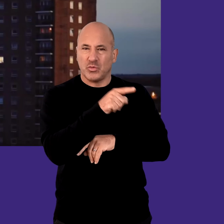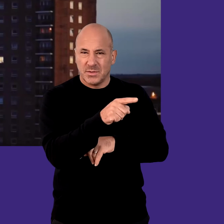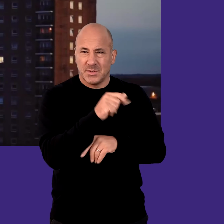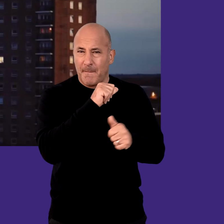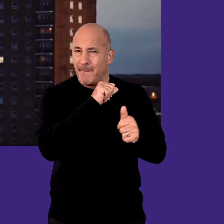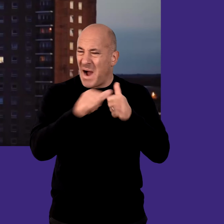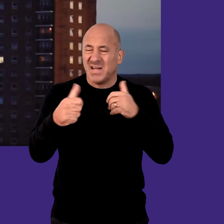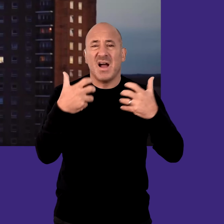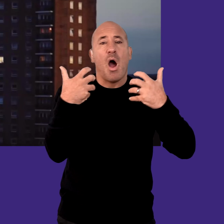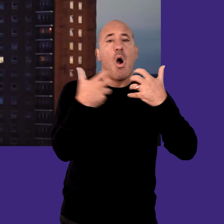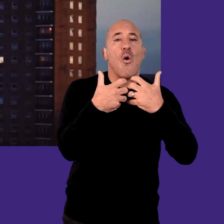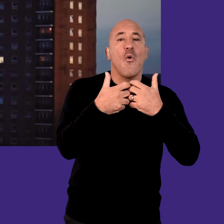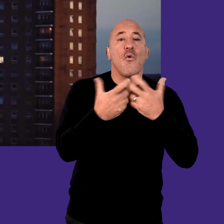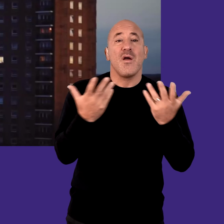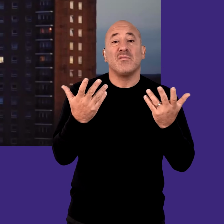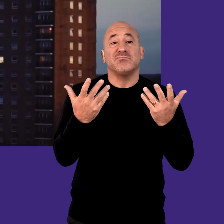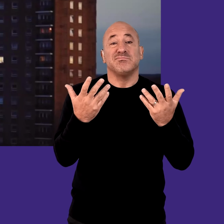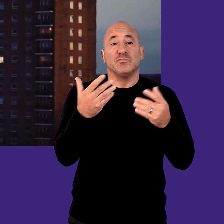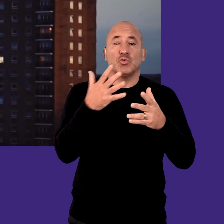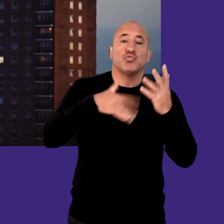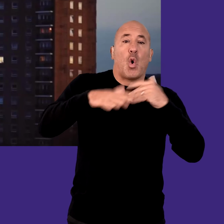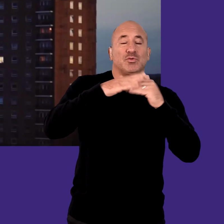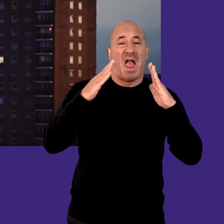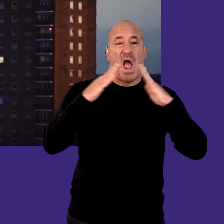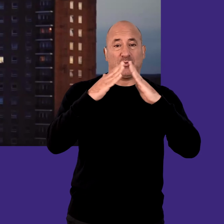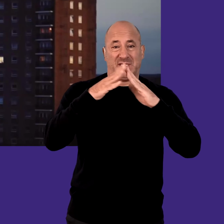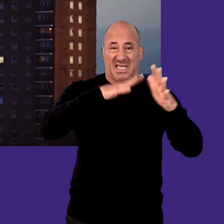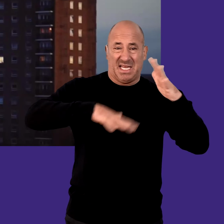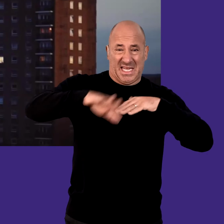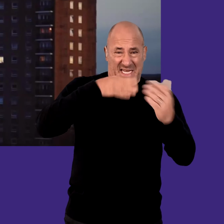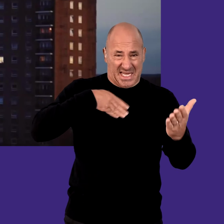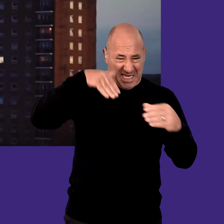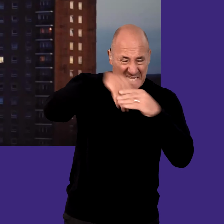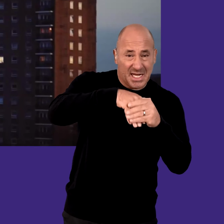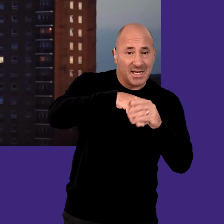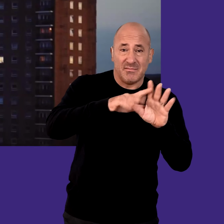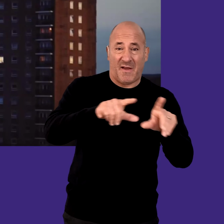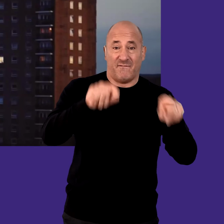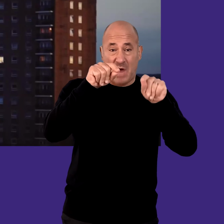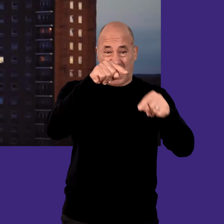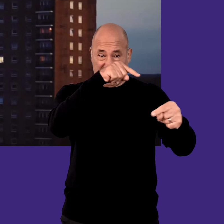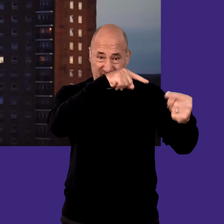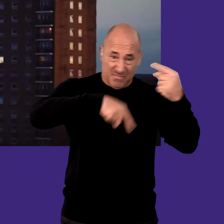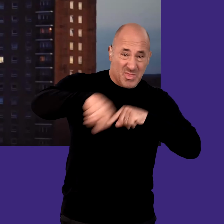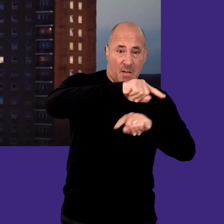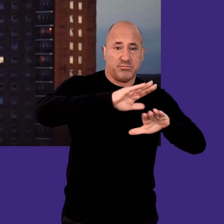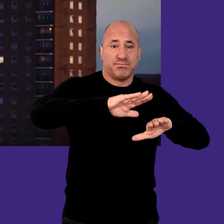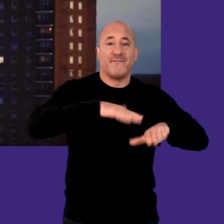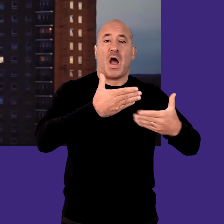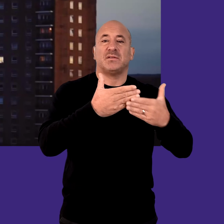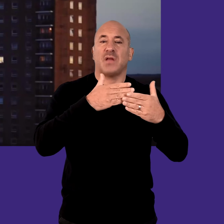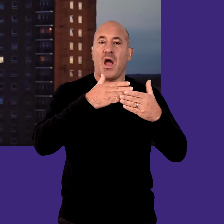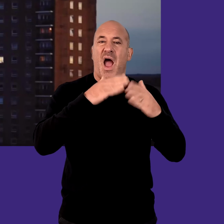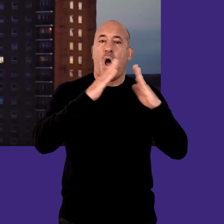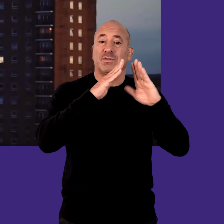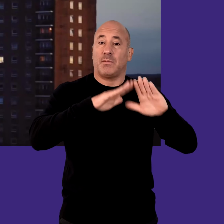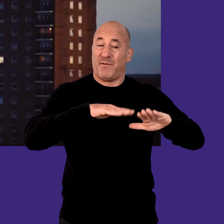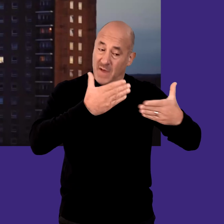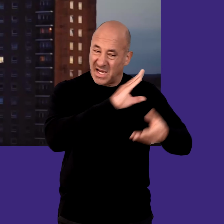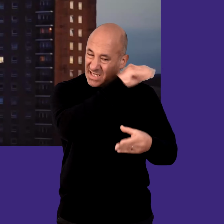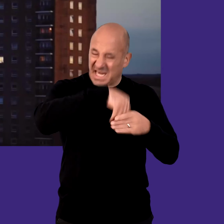We've learned from Tina over at West Coast that the best way to open doors in a social housing estate is to invite